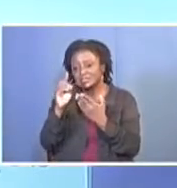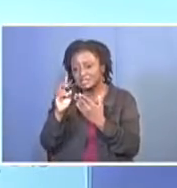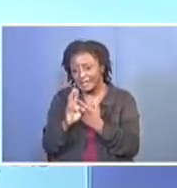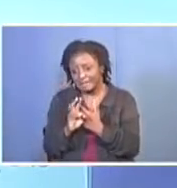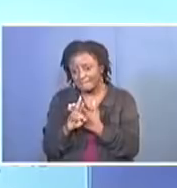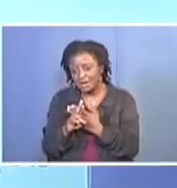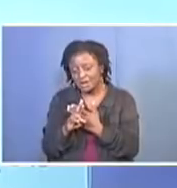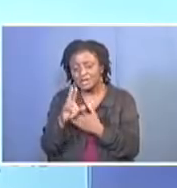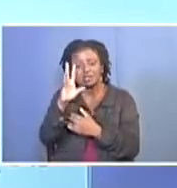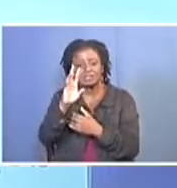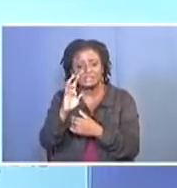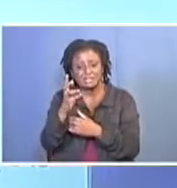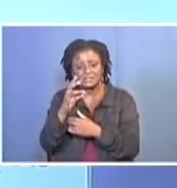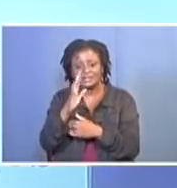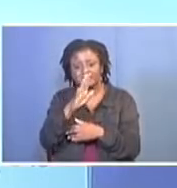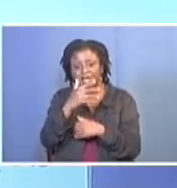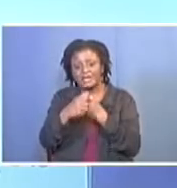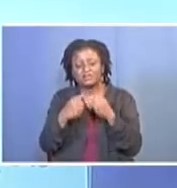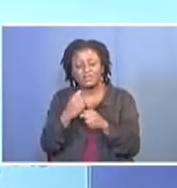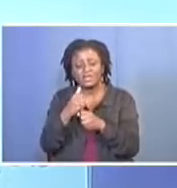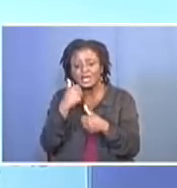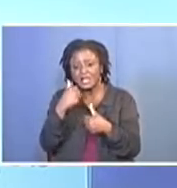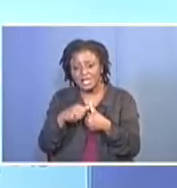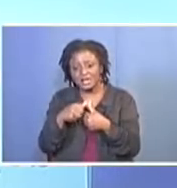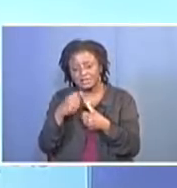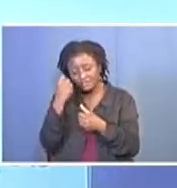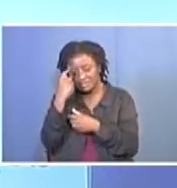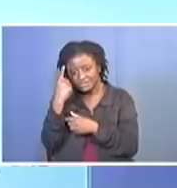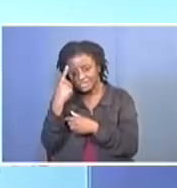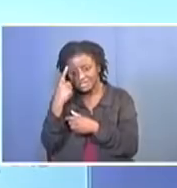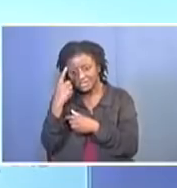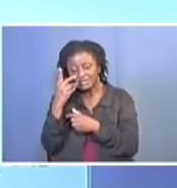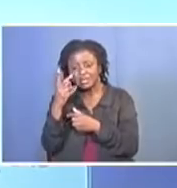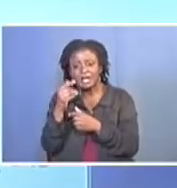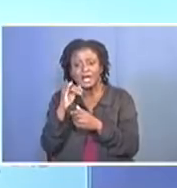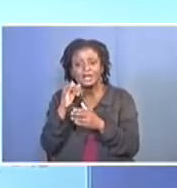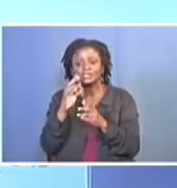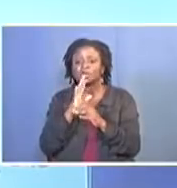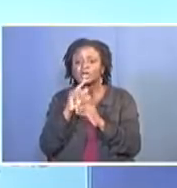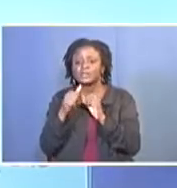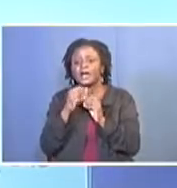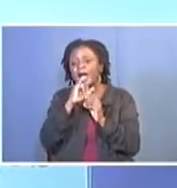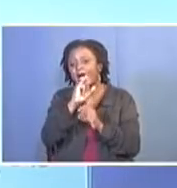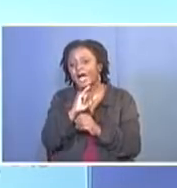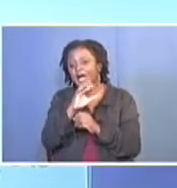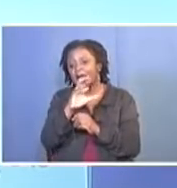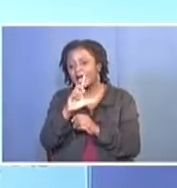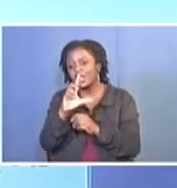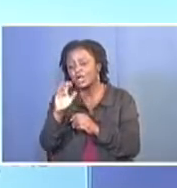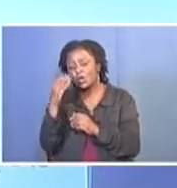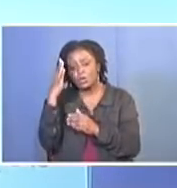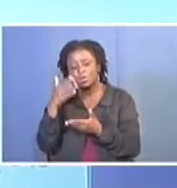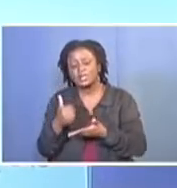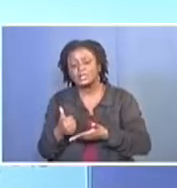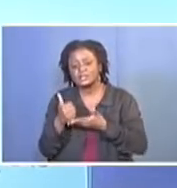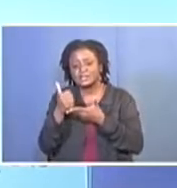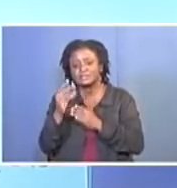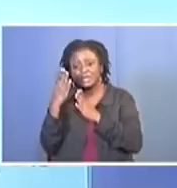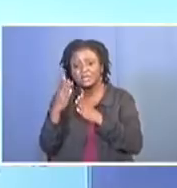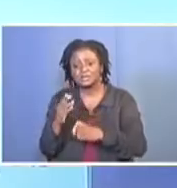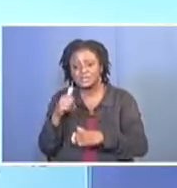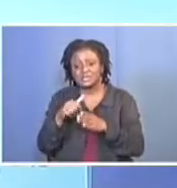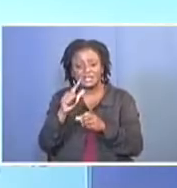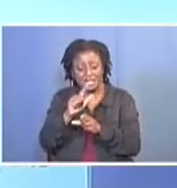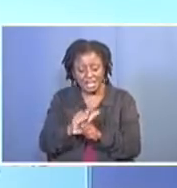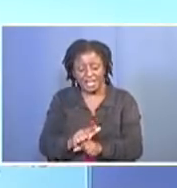of Understanding lists how the ILO will assist Bahamians in the labor force. Director of Labor Robert Farquharson outlines how